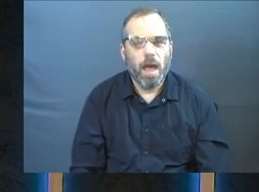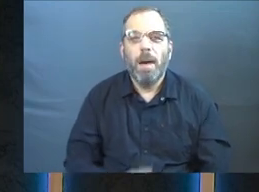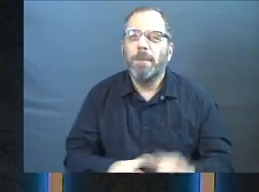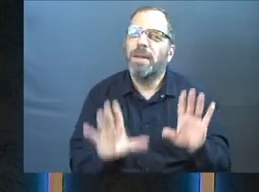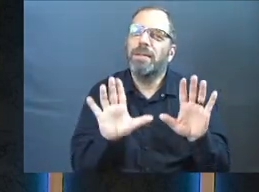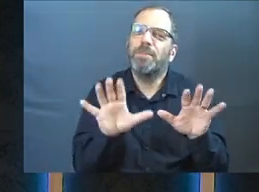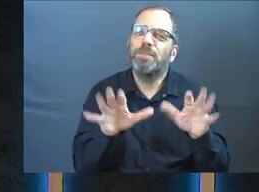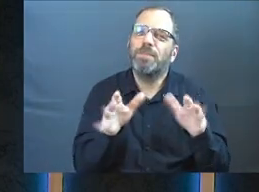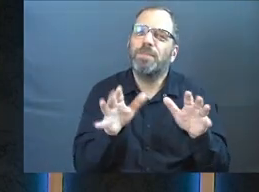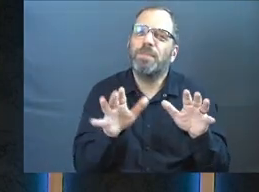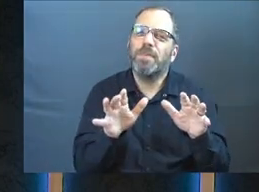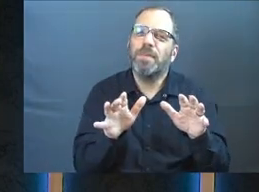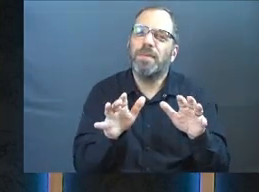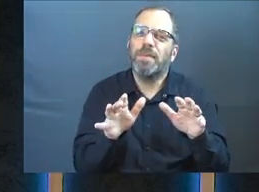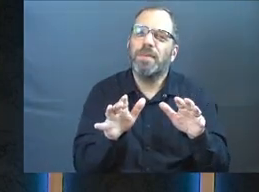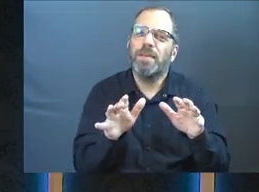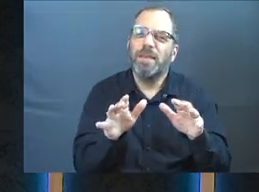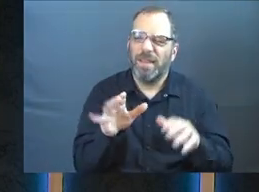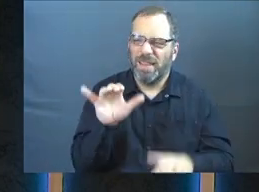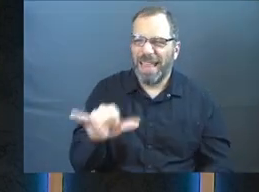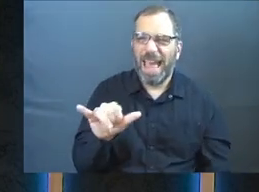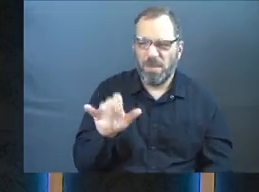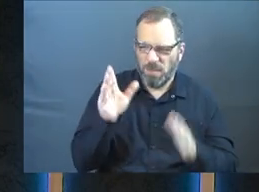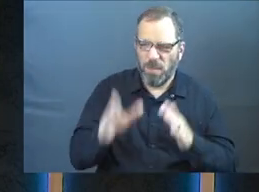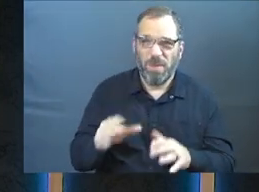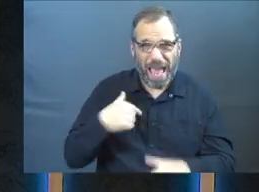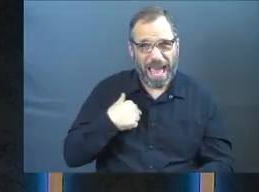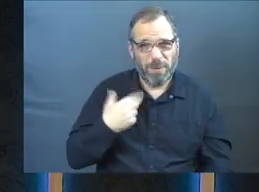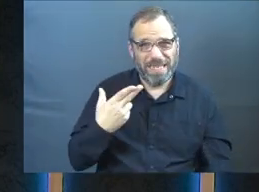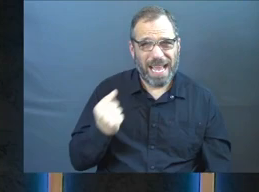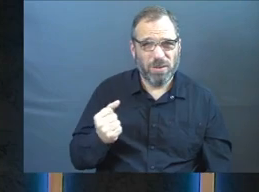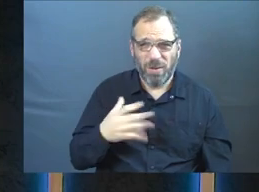But here's the thing. I don't hate that guy in high school.